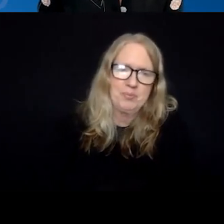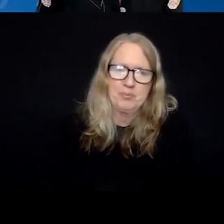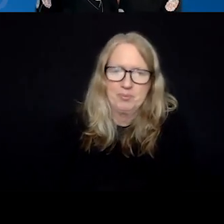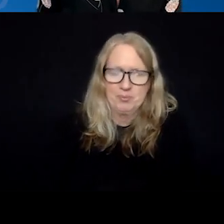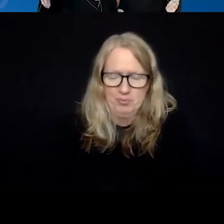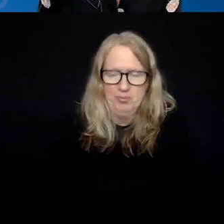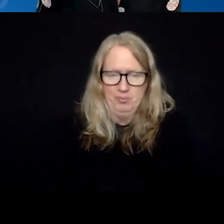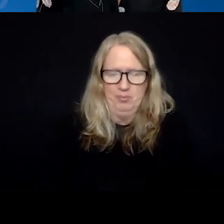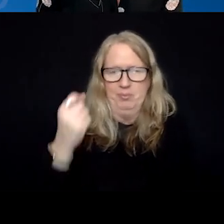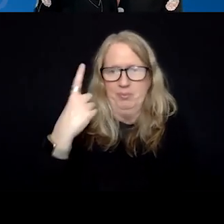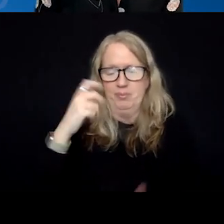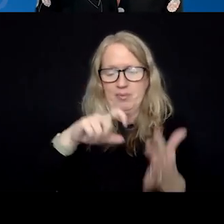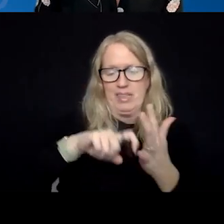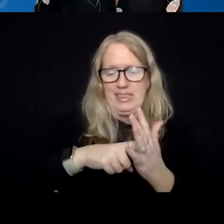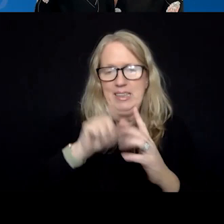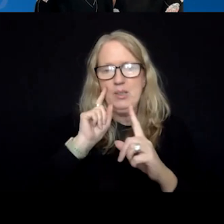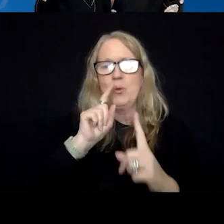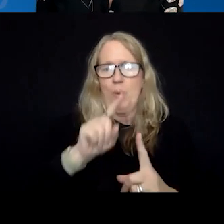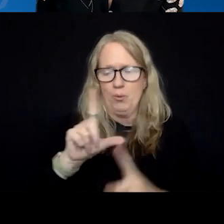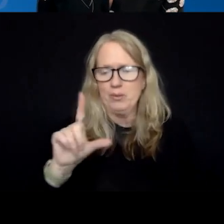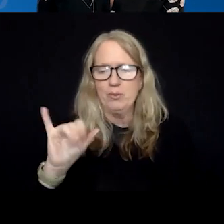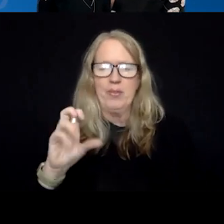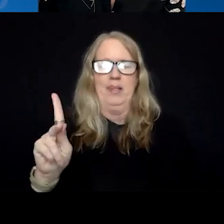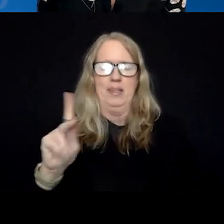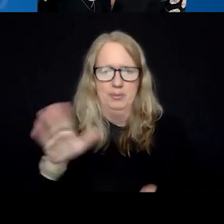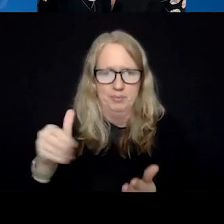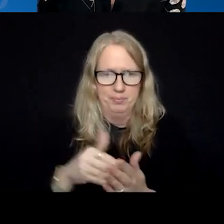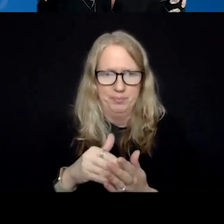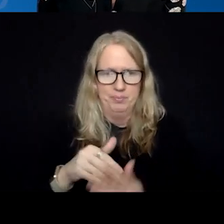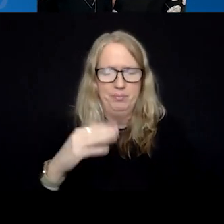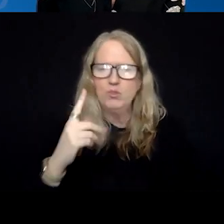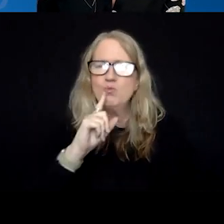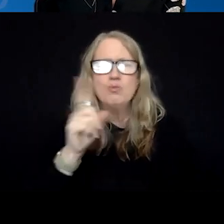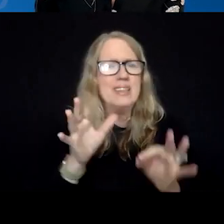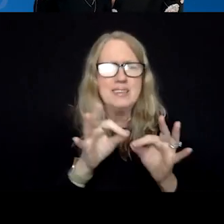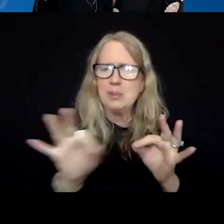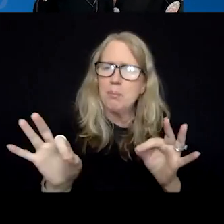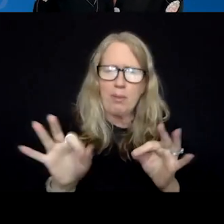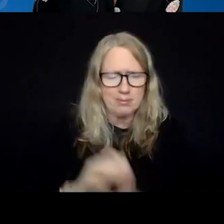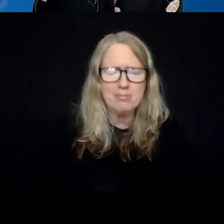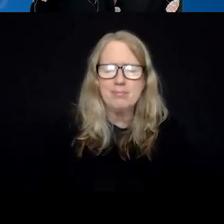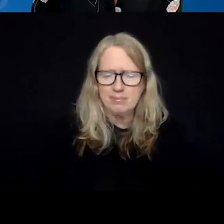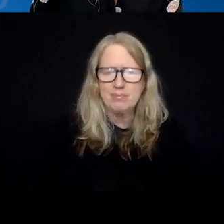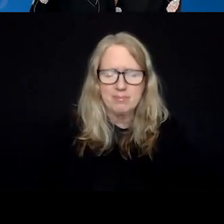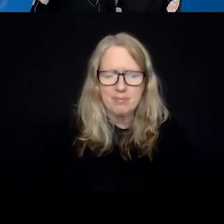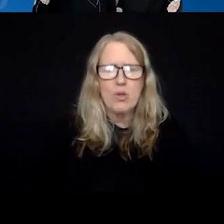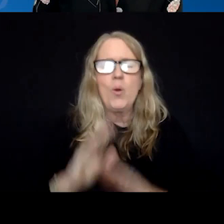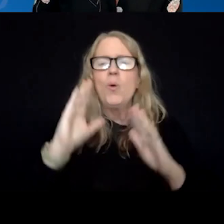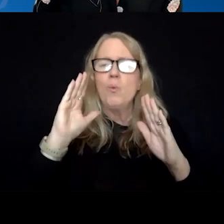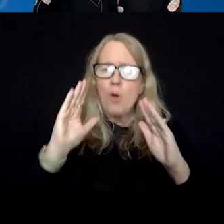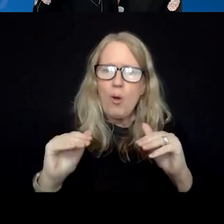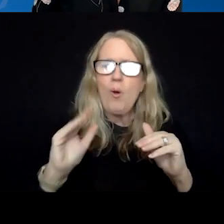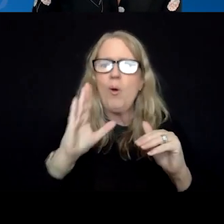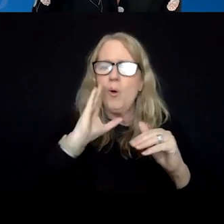So the key goals of the Link Center are a little deceptively simple. We are really hoping to spur systems